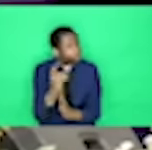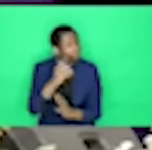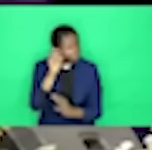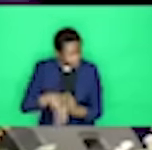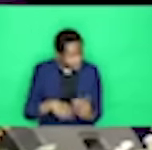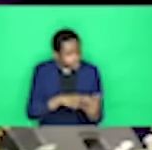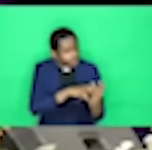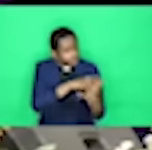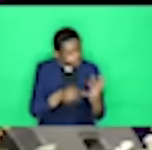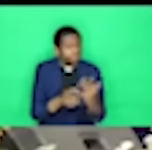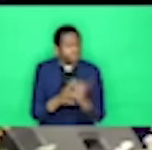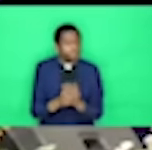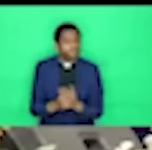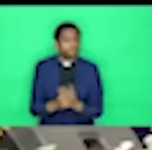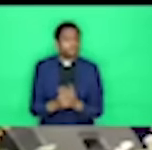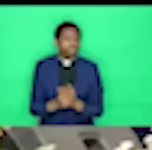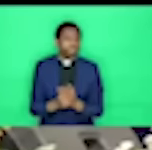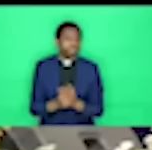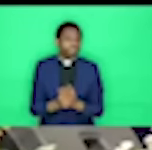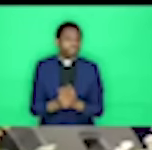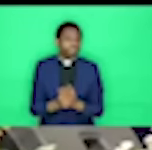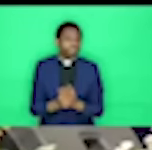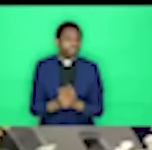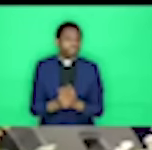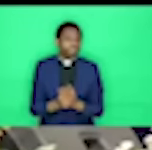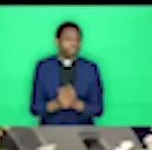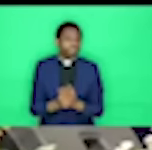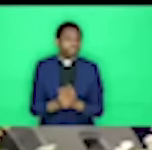Why is it that some people are even richer than their